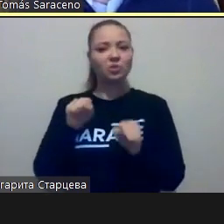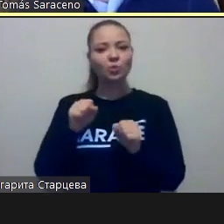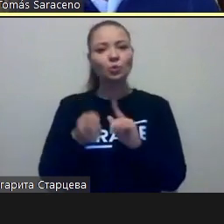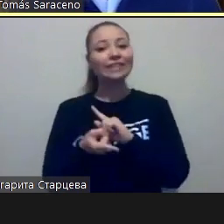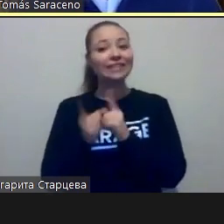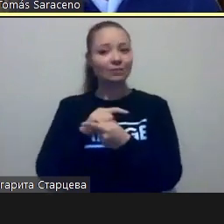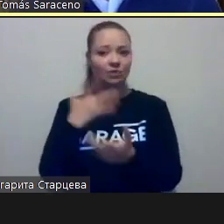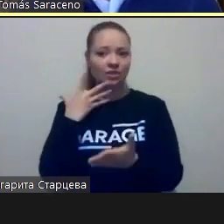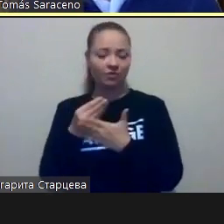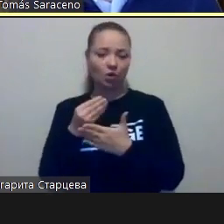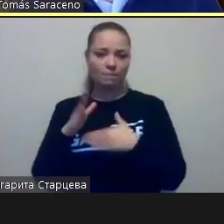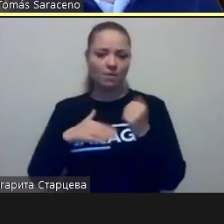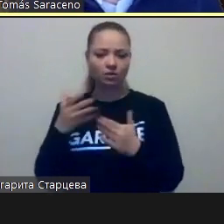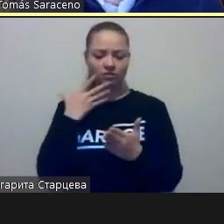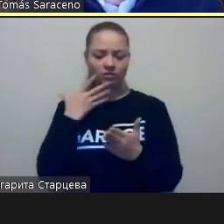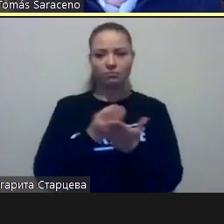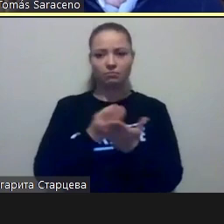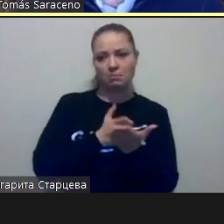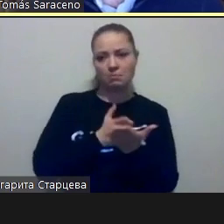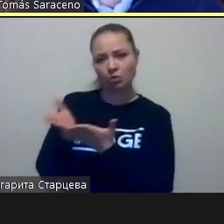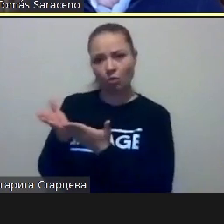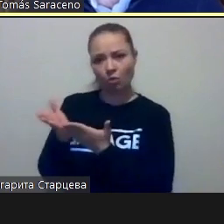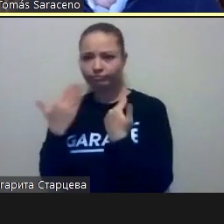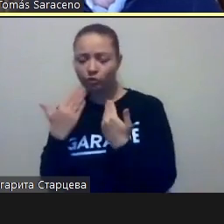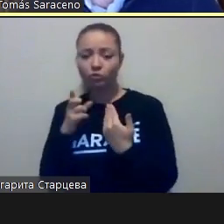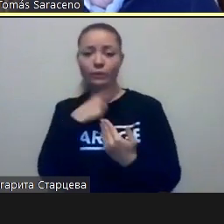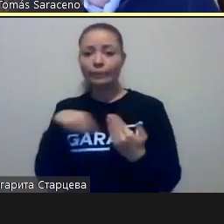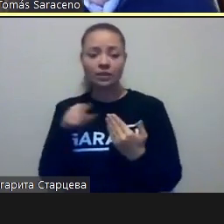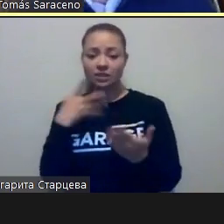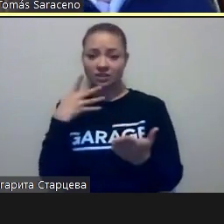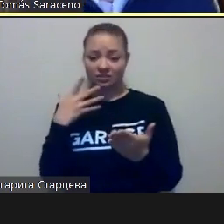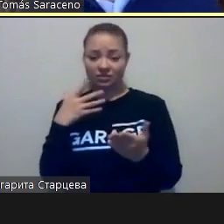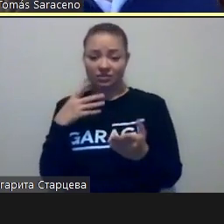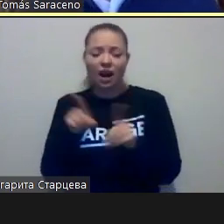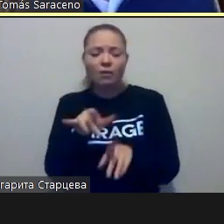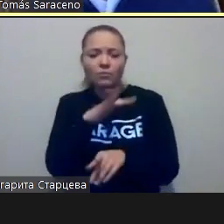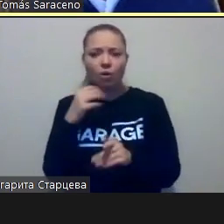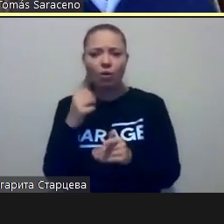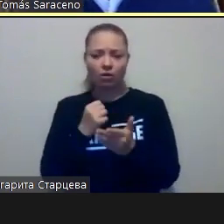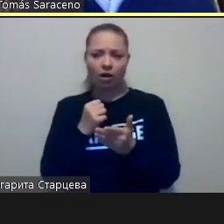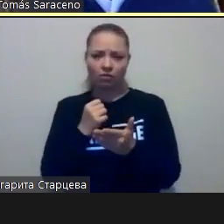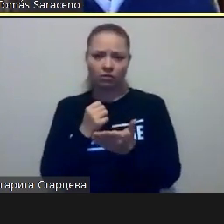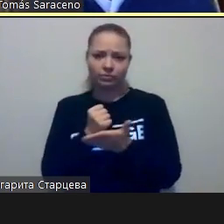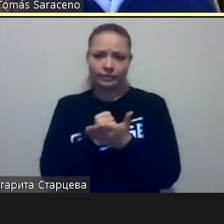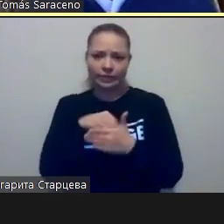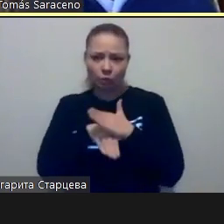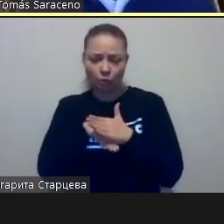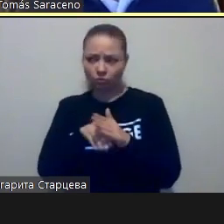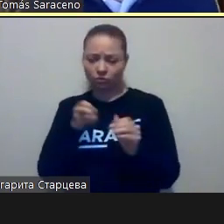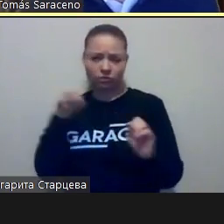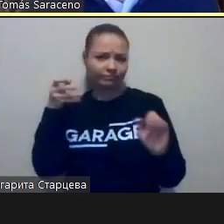planet. This means it starts from something very basically. Here you see a couple of friends